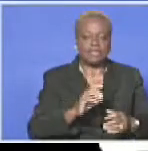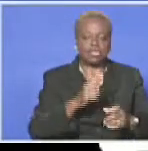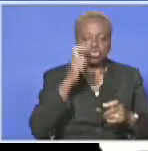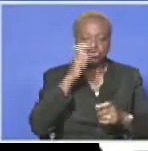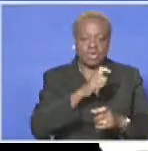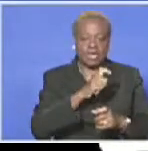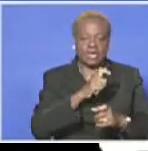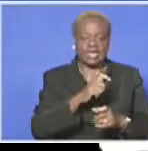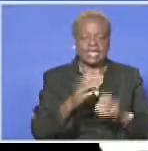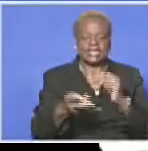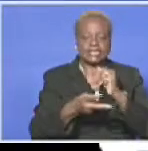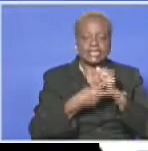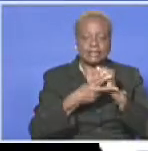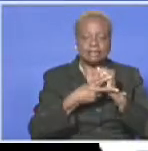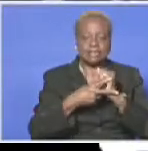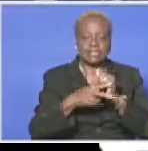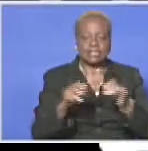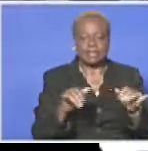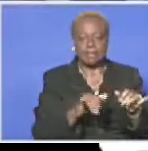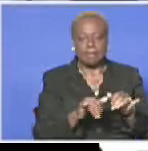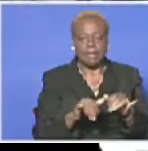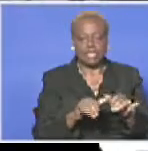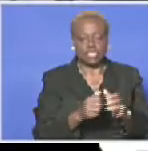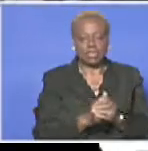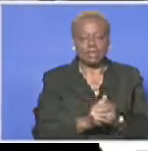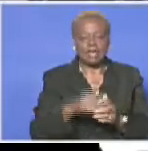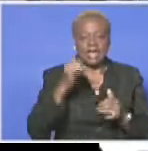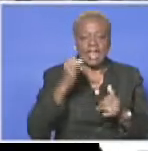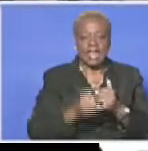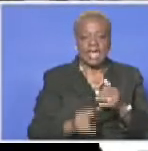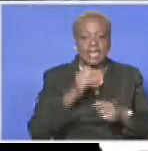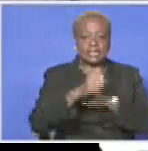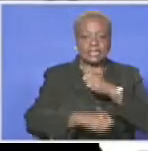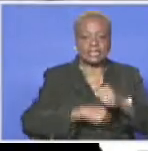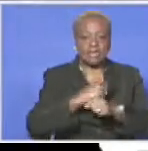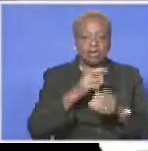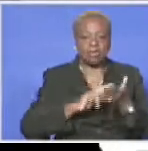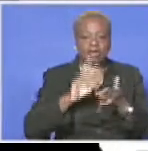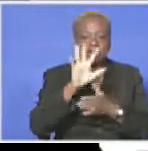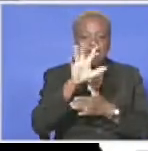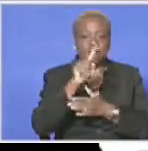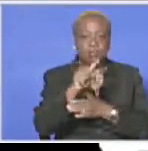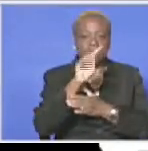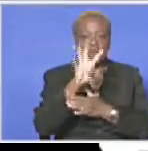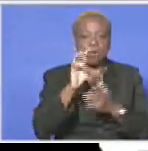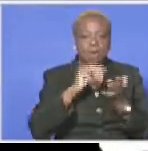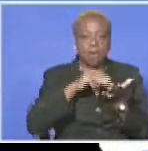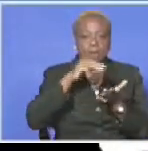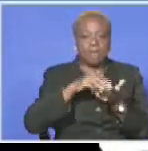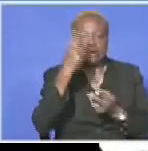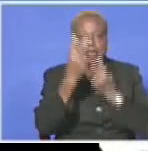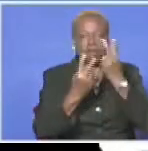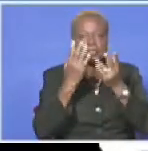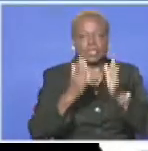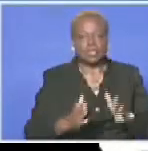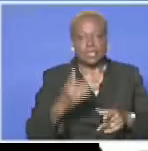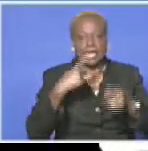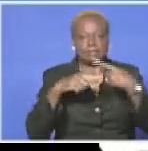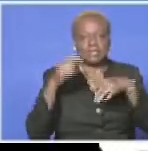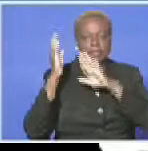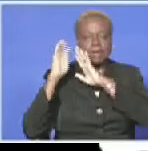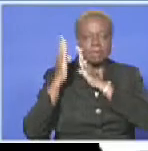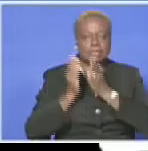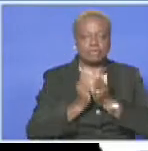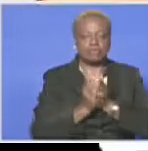mechanisms. Carla Palmer has more. Last year, a reported 5.4 million visitors came to the Bahamas by cruise